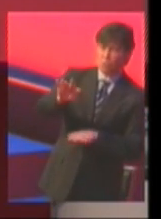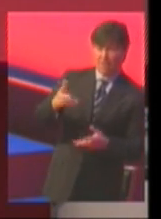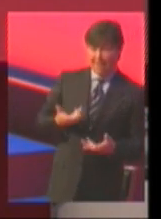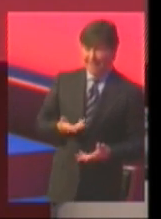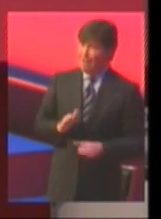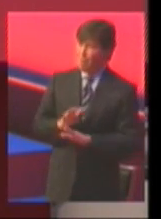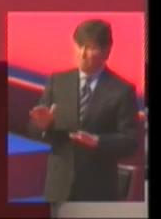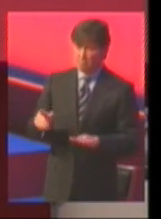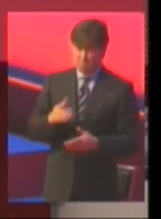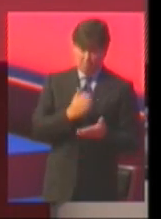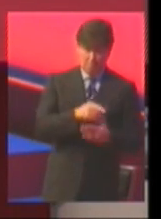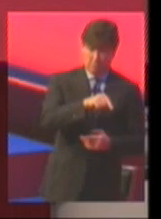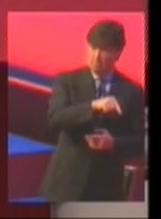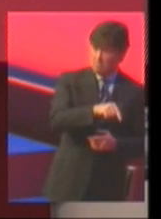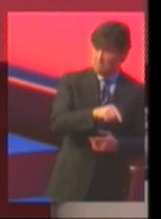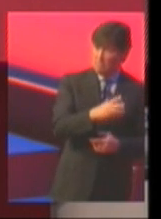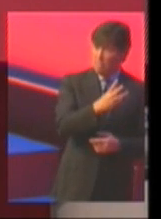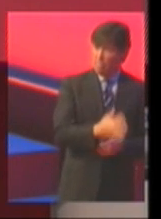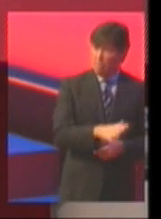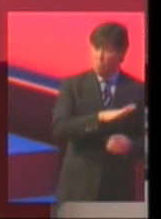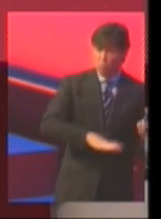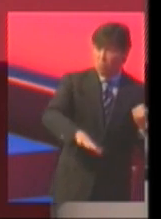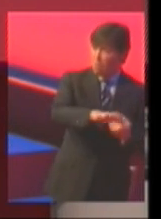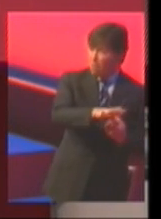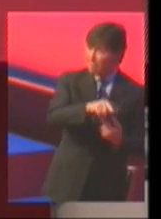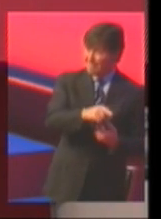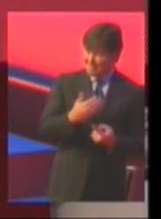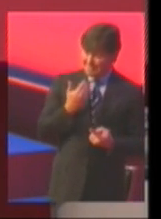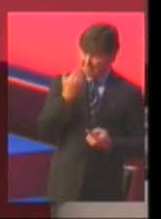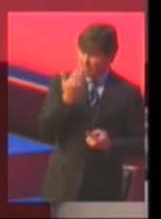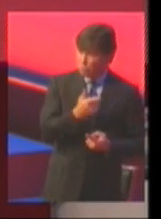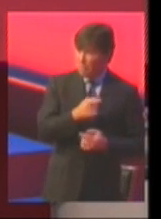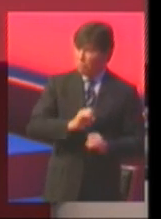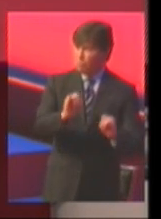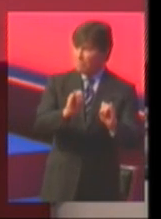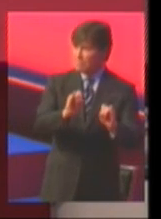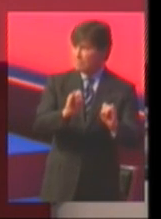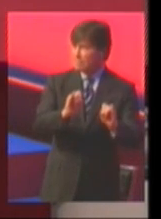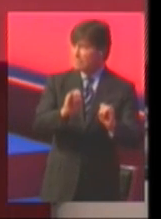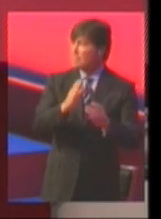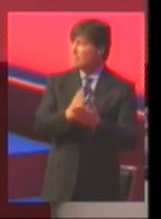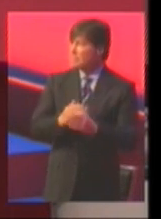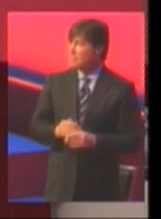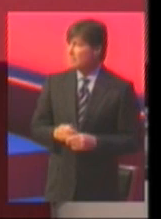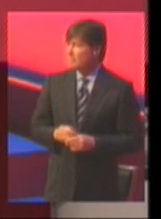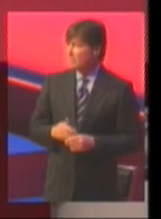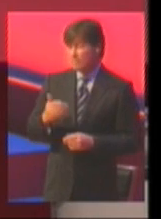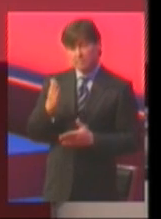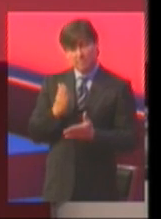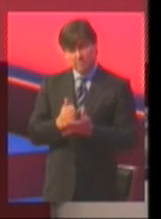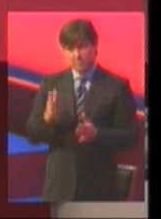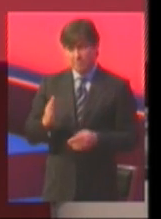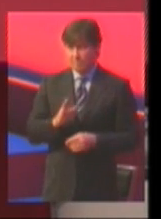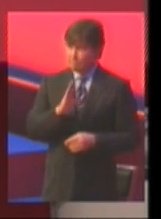in the developing world is it is a lived reality. It is a contemporary crisis. And one of the saddest and